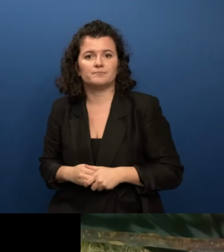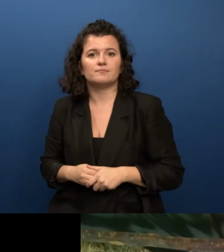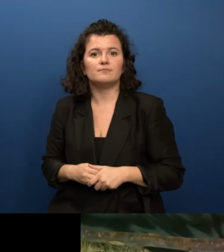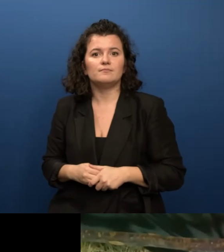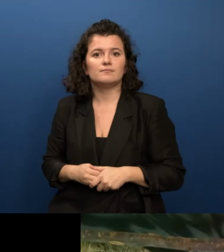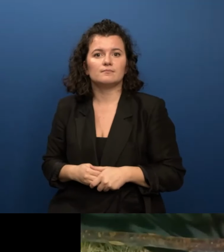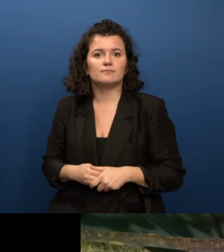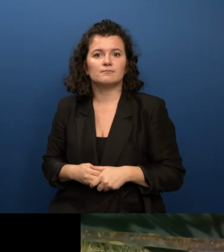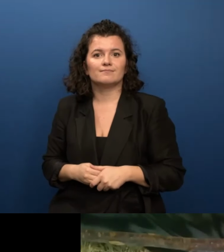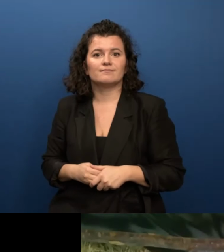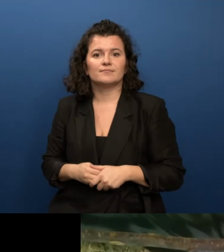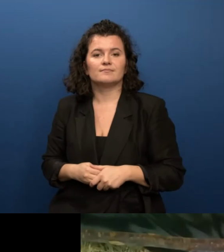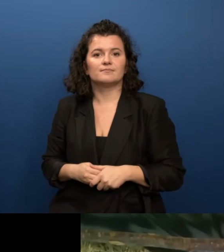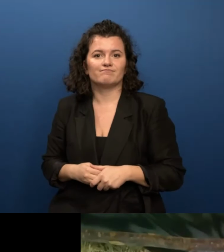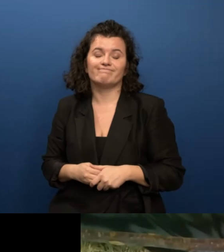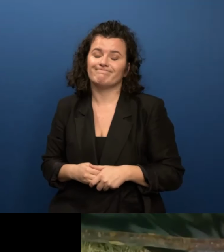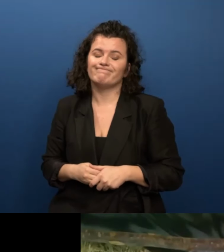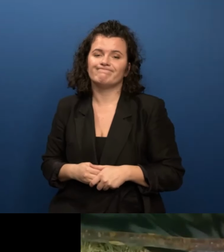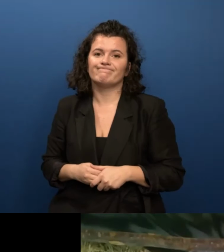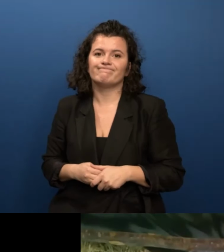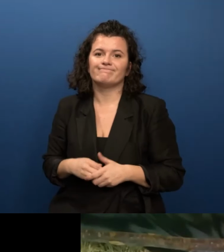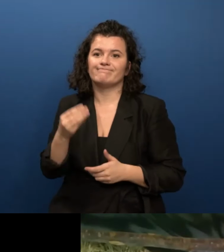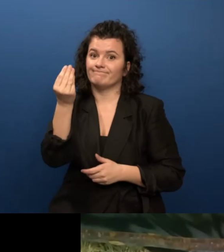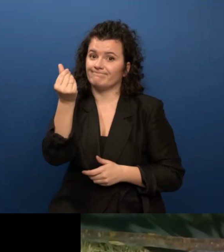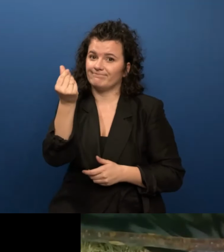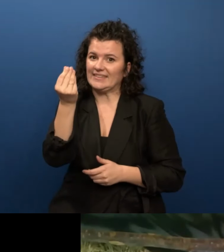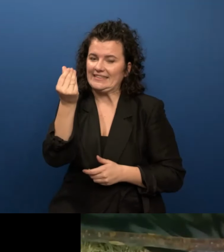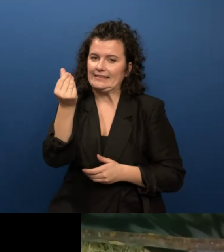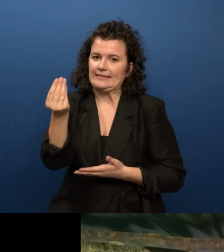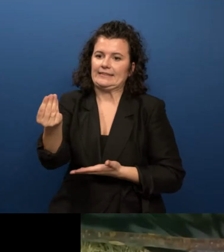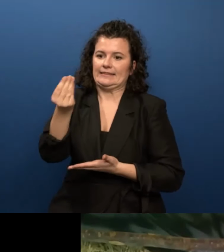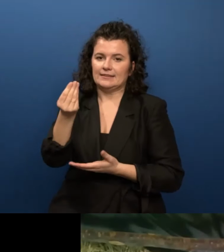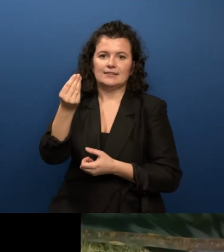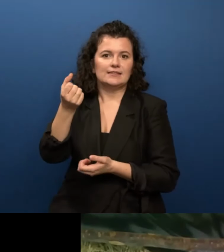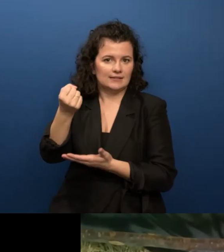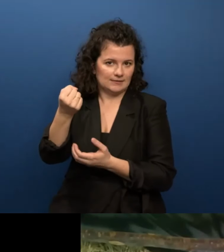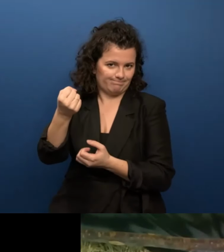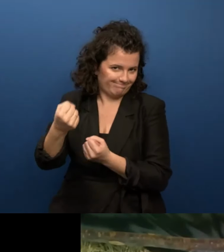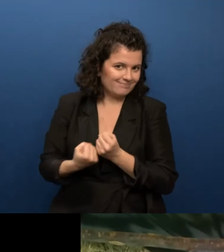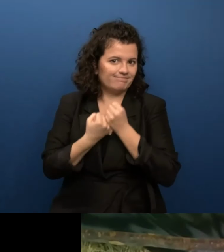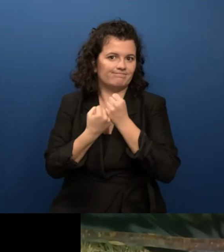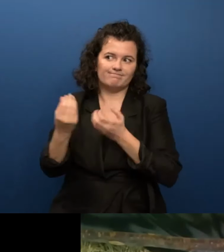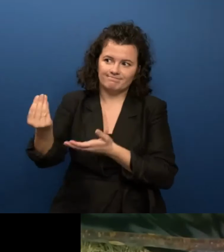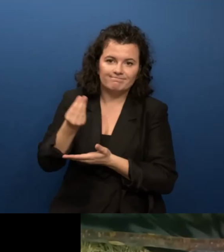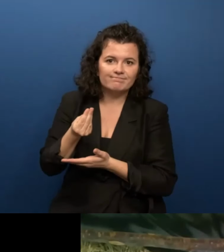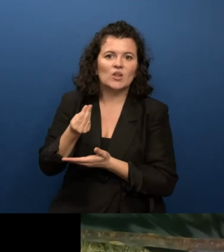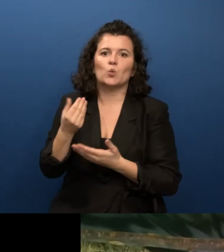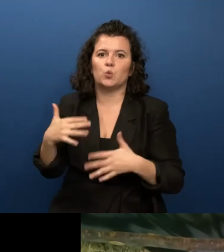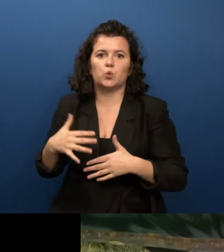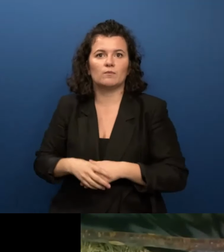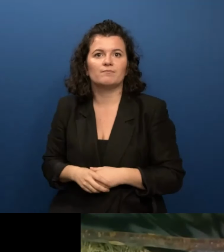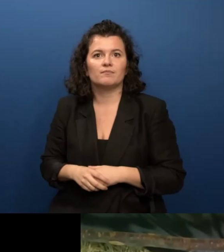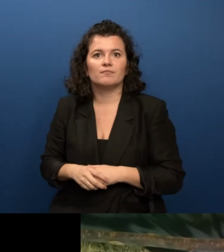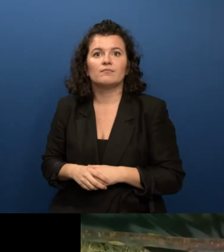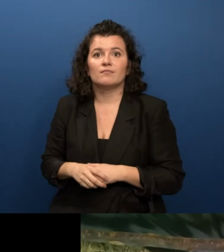that economical support. Most persons with disability come from disadvantageous background,